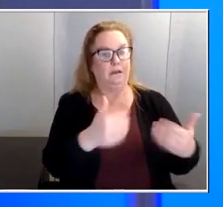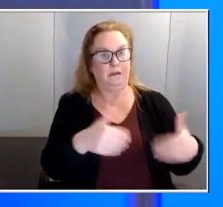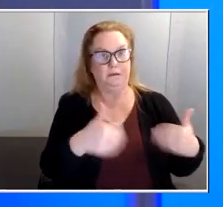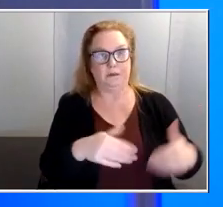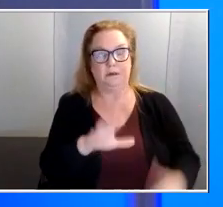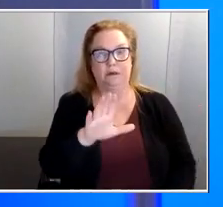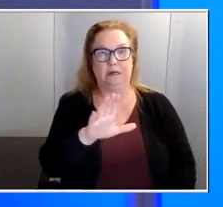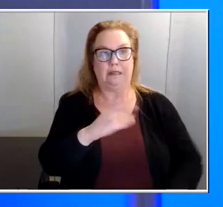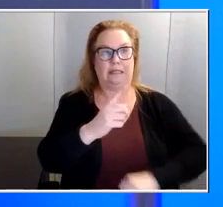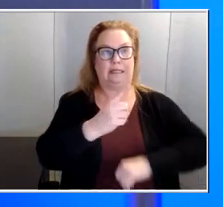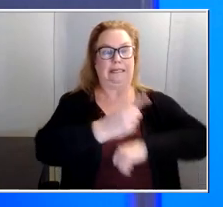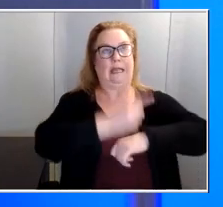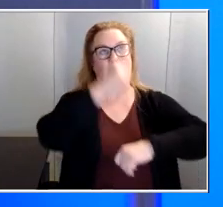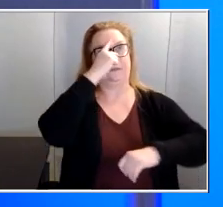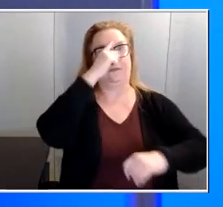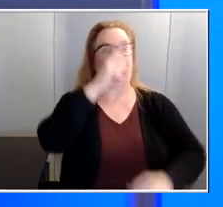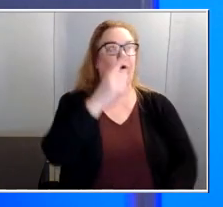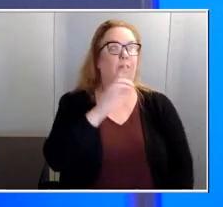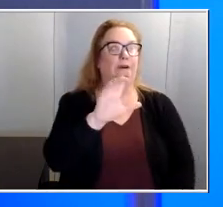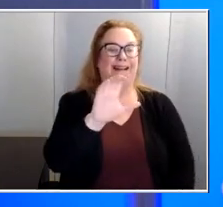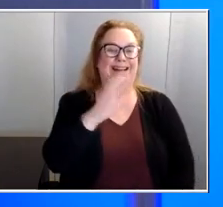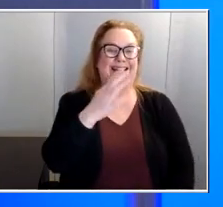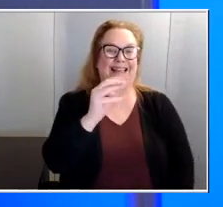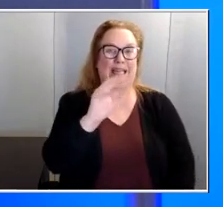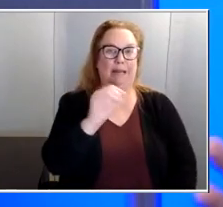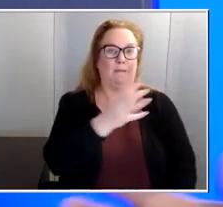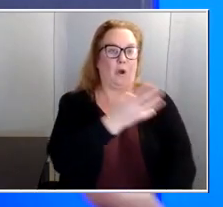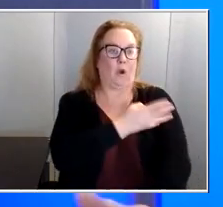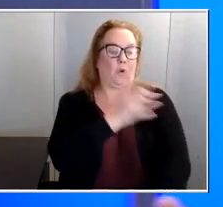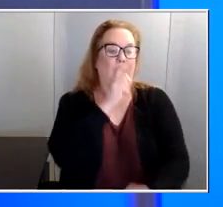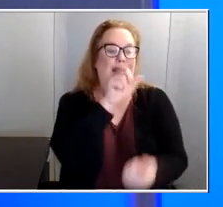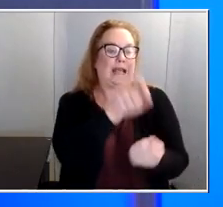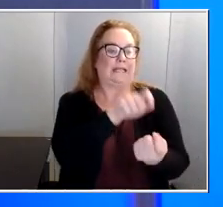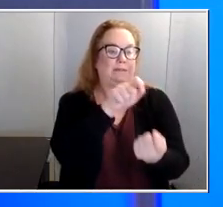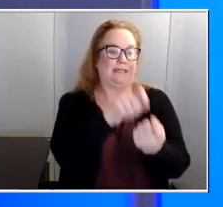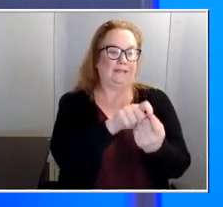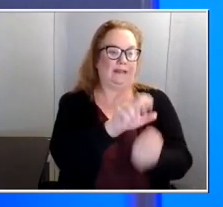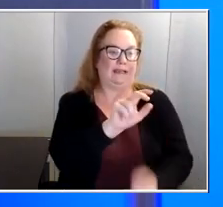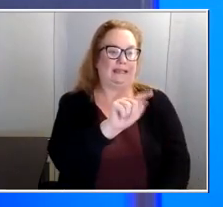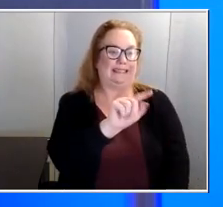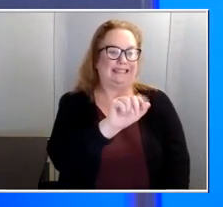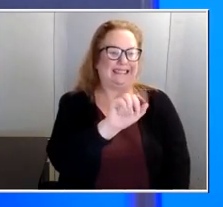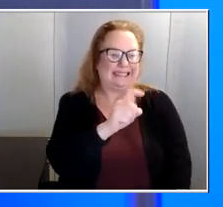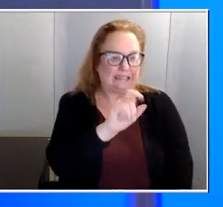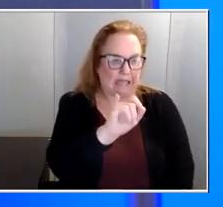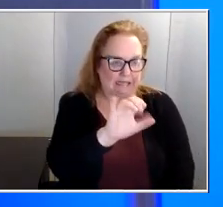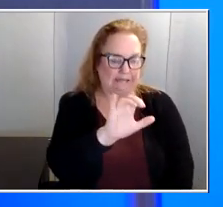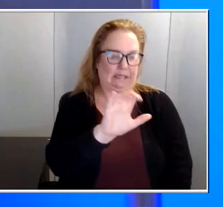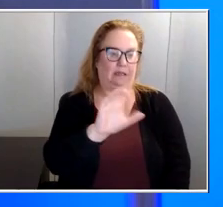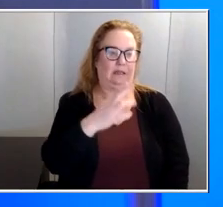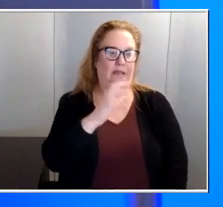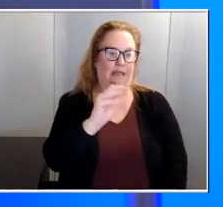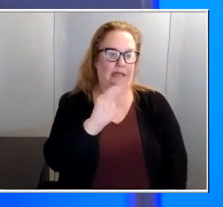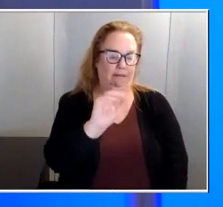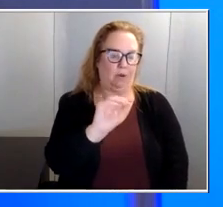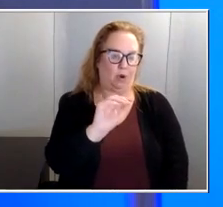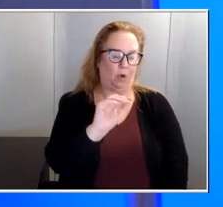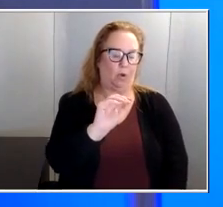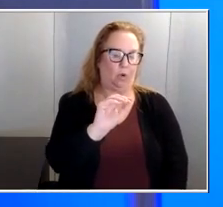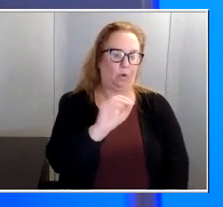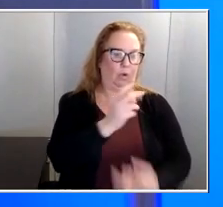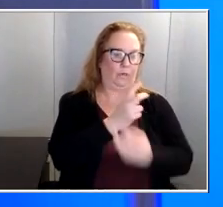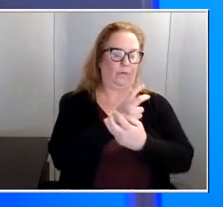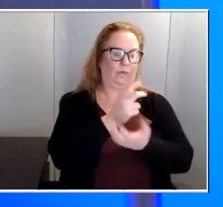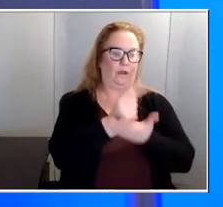The days for chemotherapy, non-specific, very toxic chemotherapy, as you mentioned, non-specific radiation therapy,